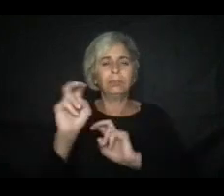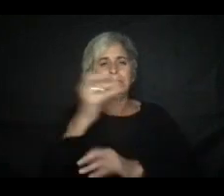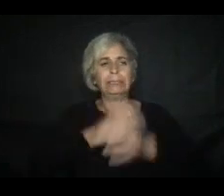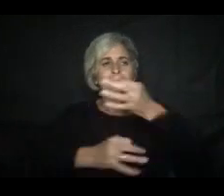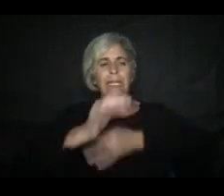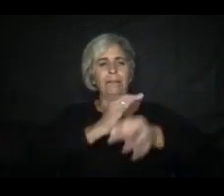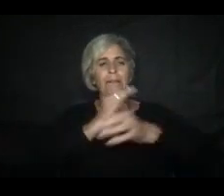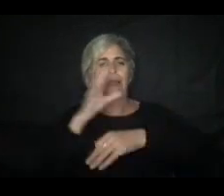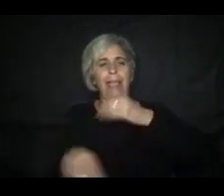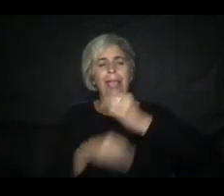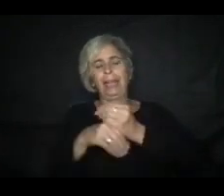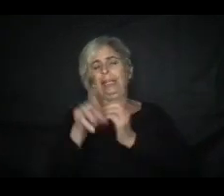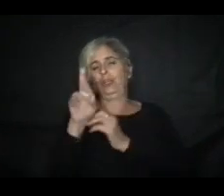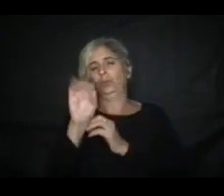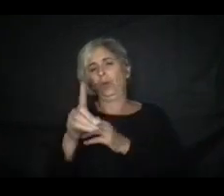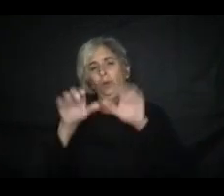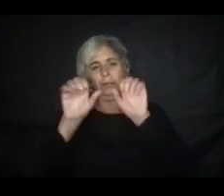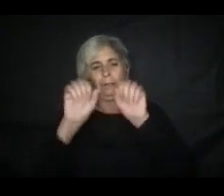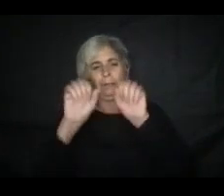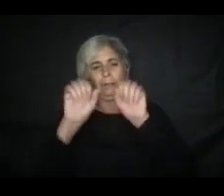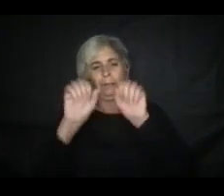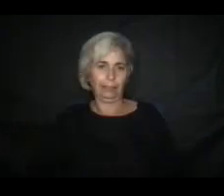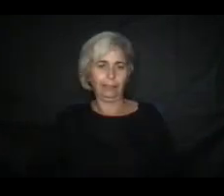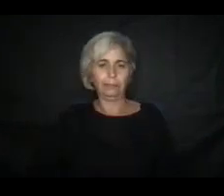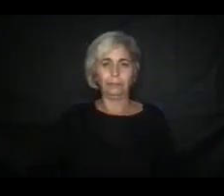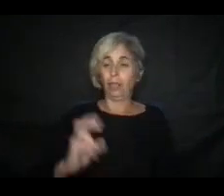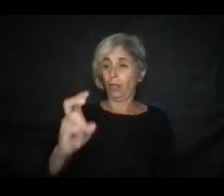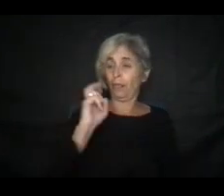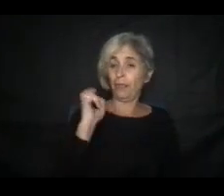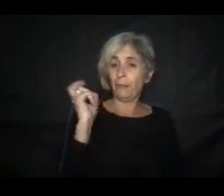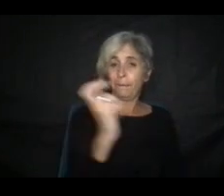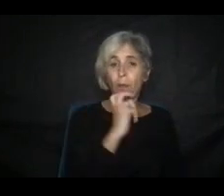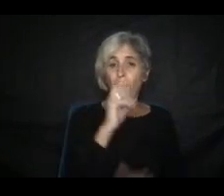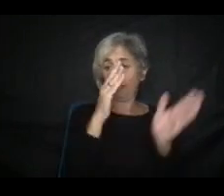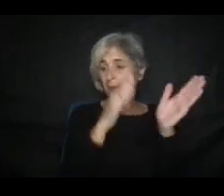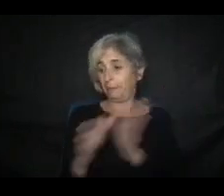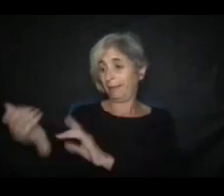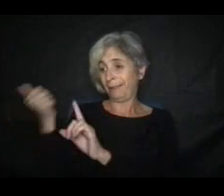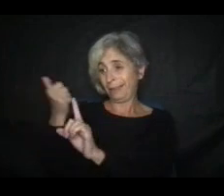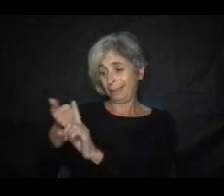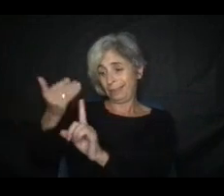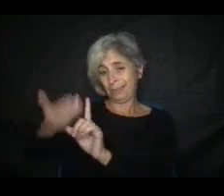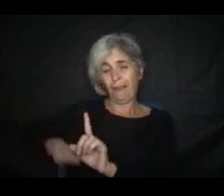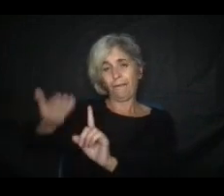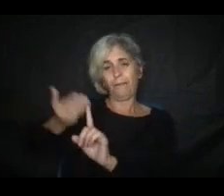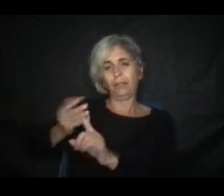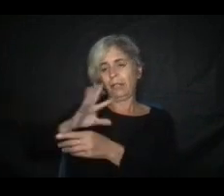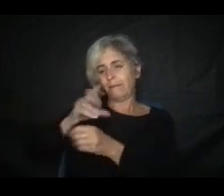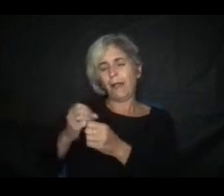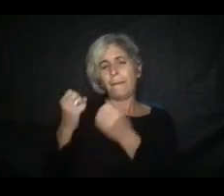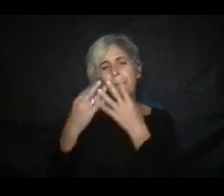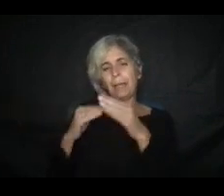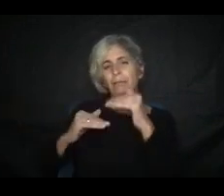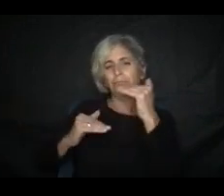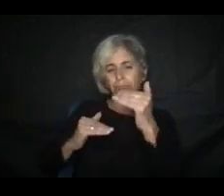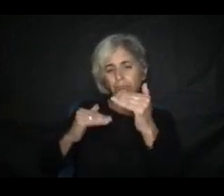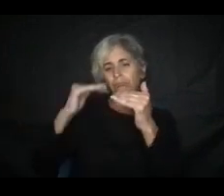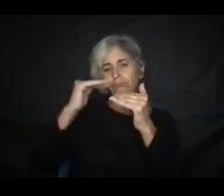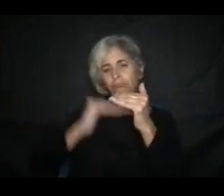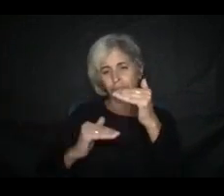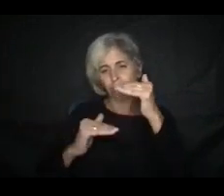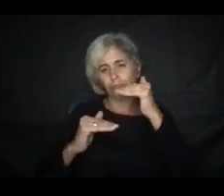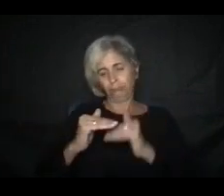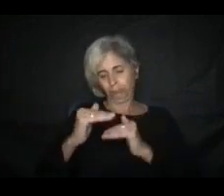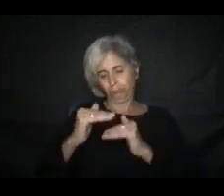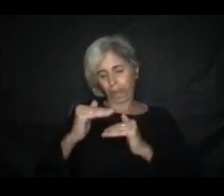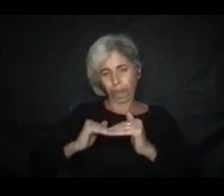capacity. And so the mobility plan itself involved several steps to develop it, a